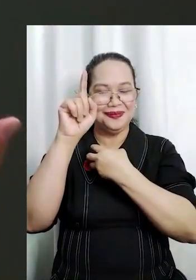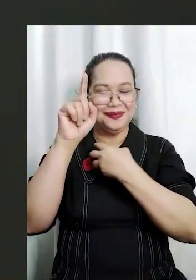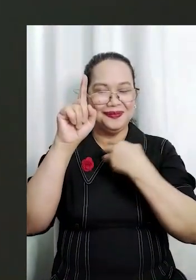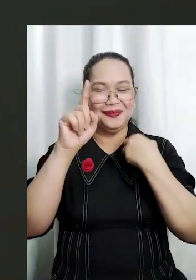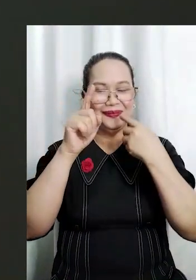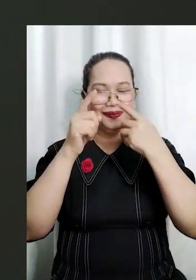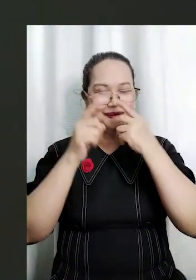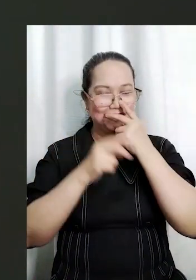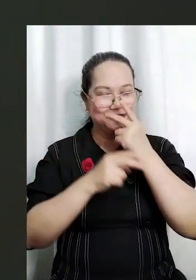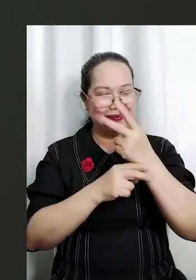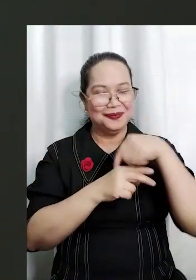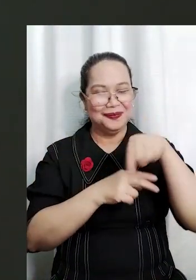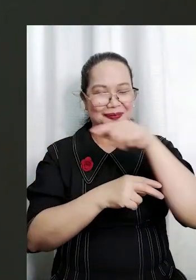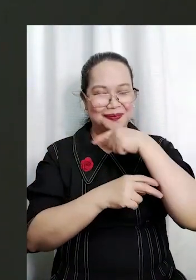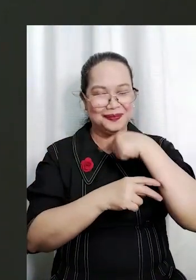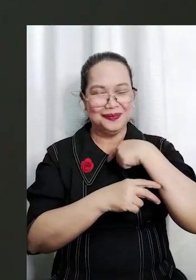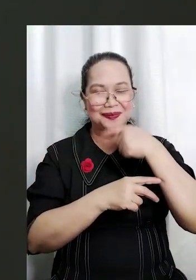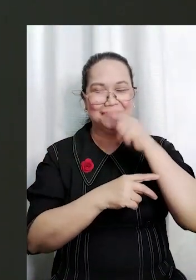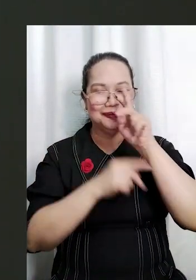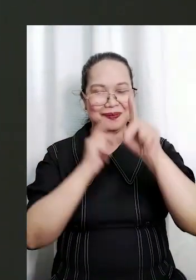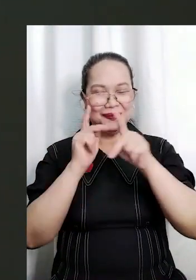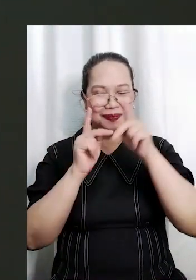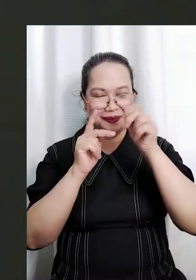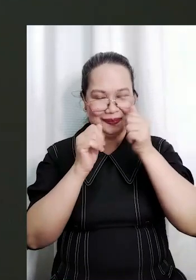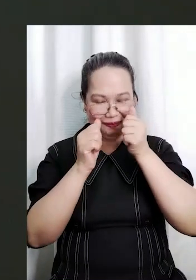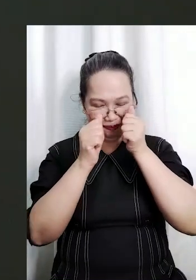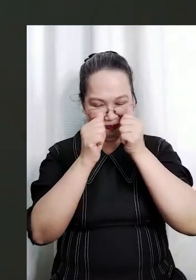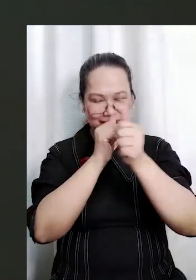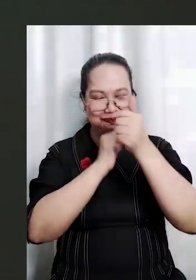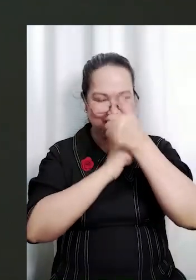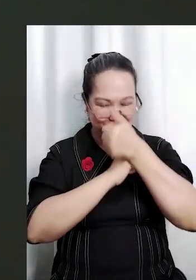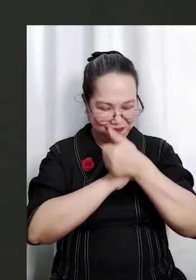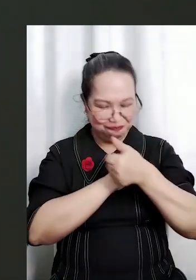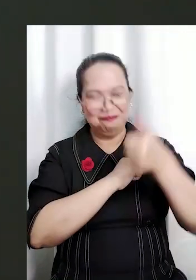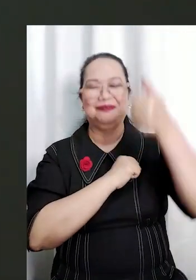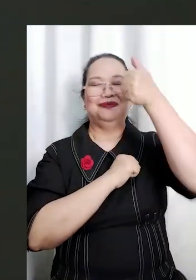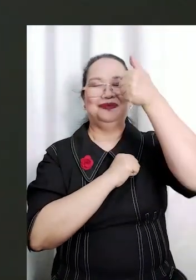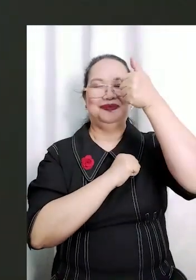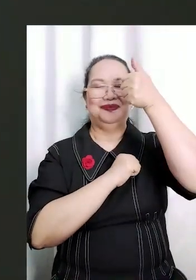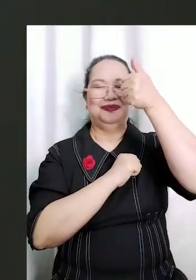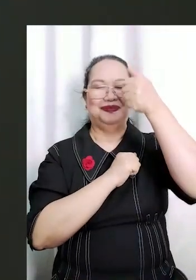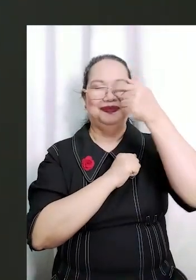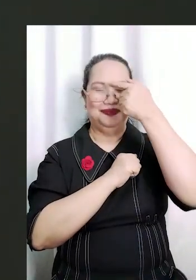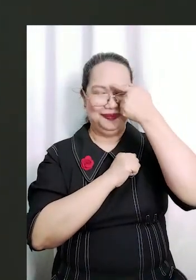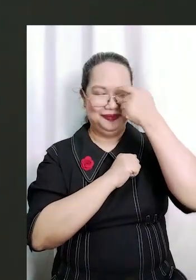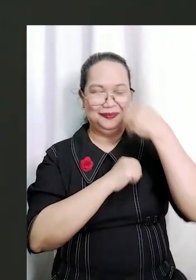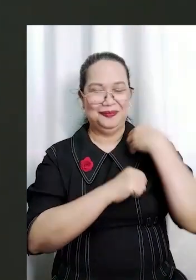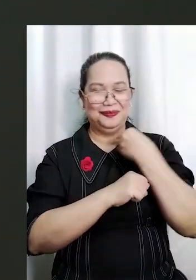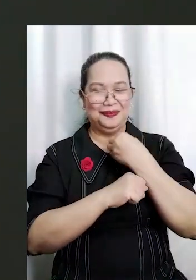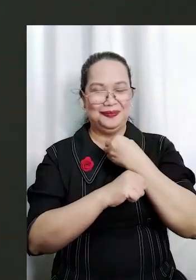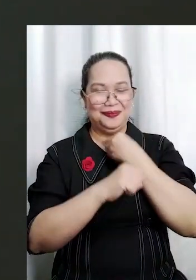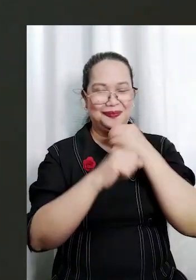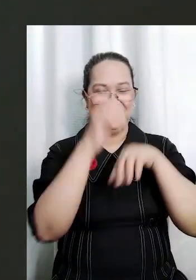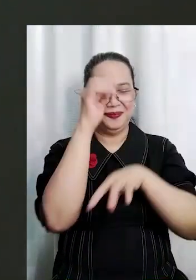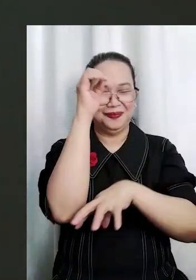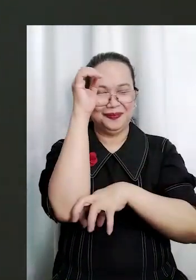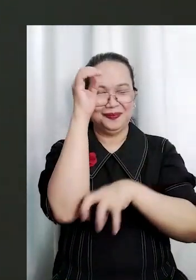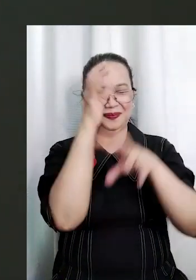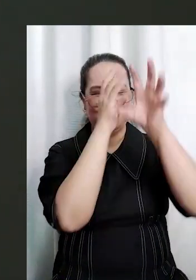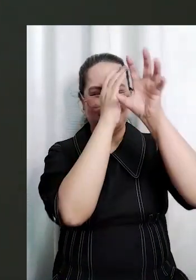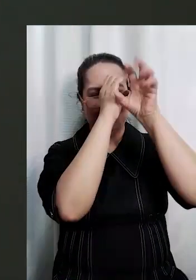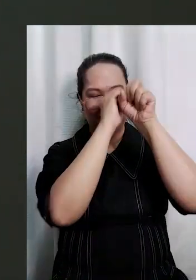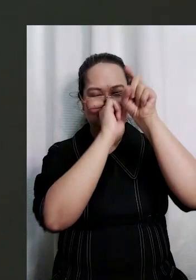will see ourselves, Lord, as people who will be able to overcome because of our rootedness in